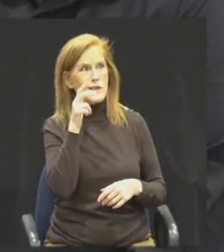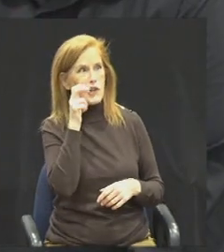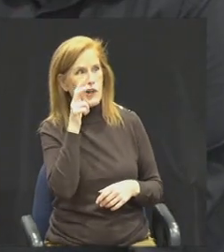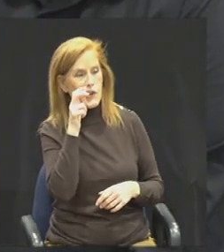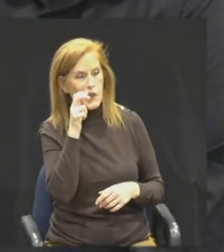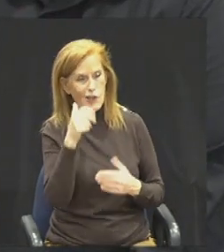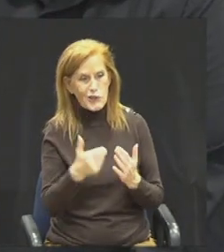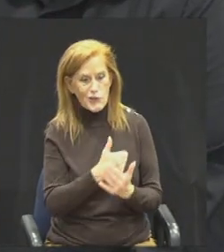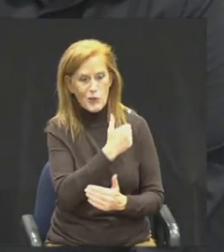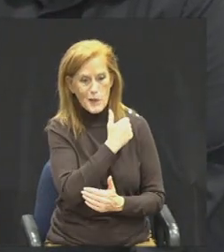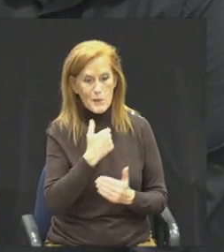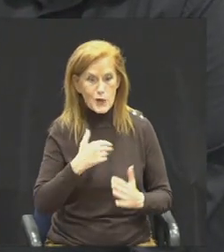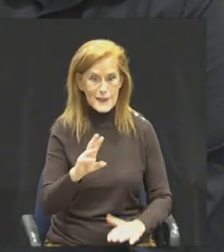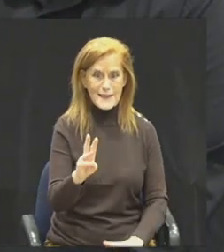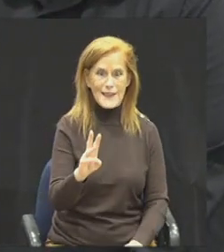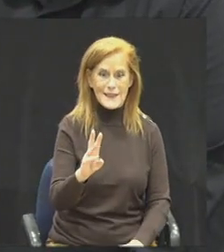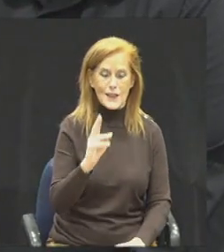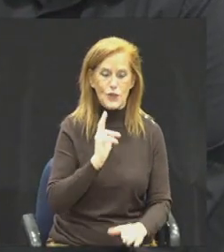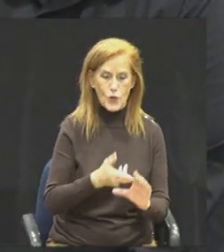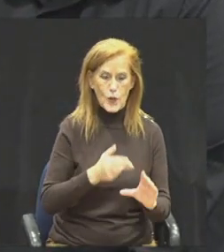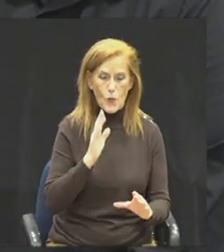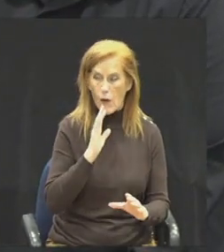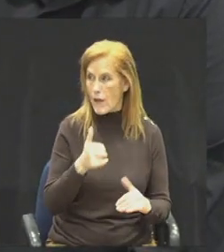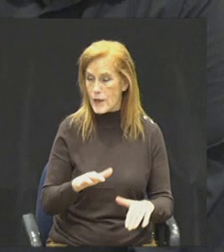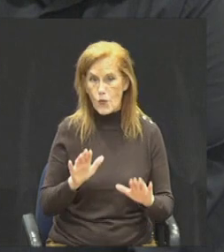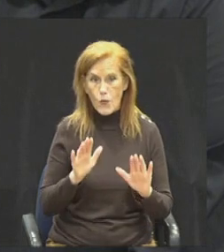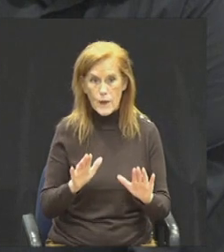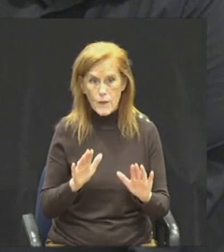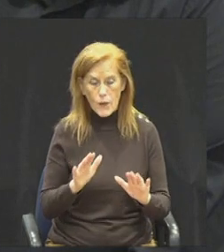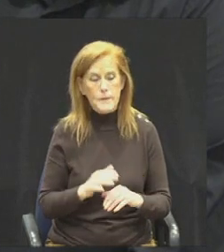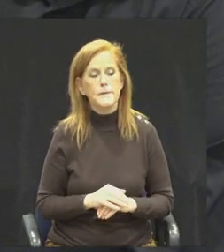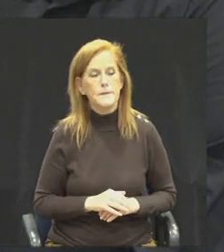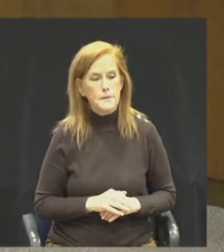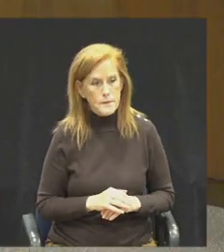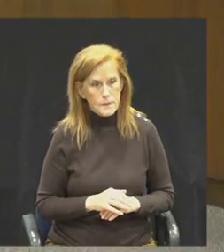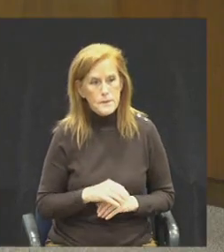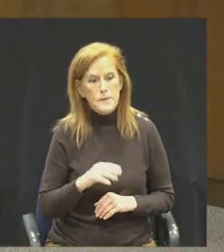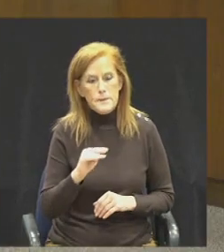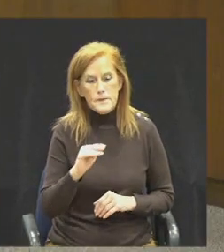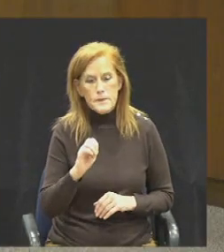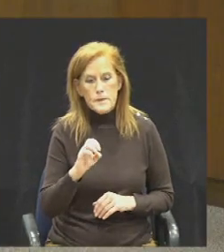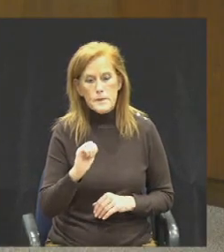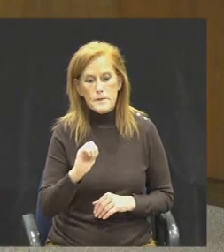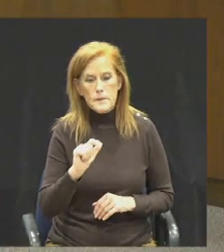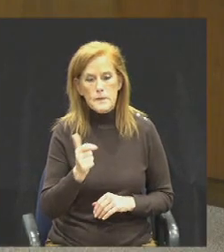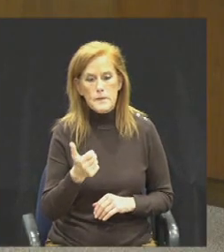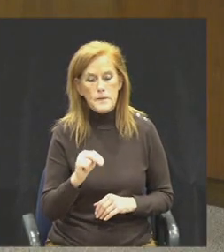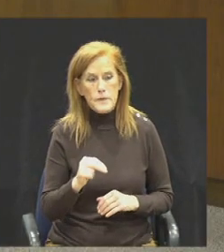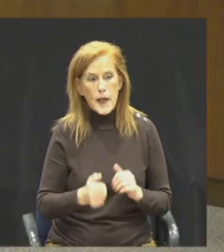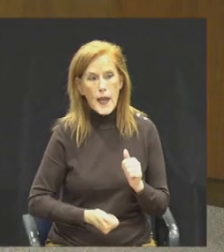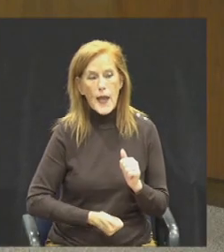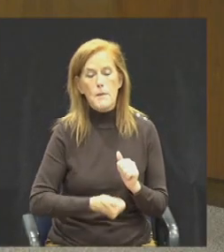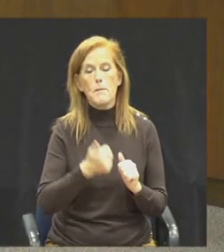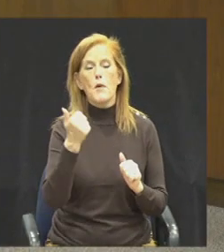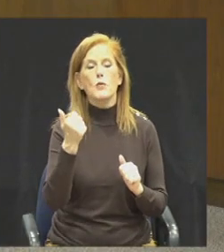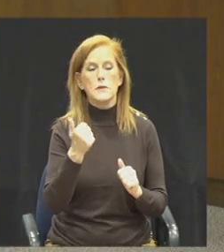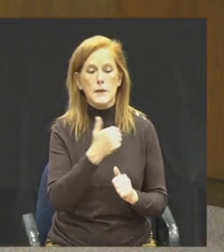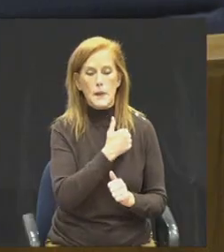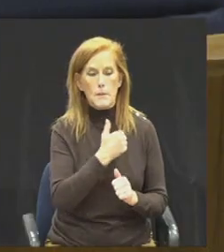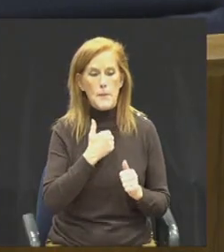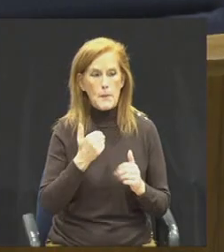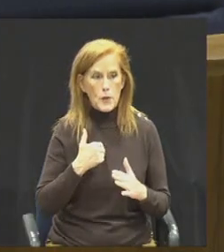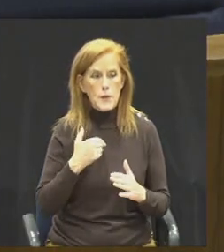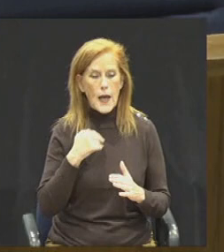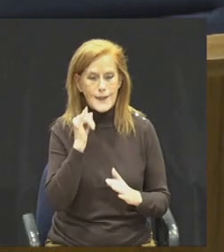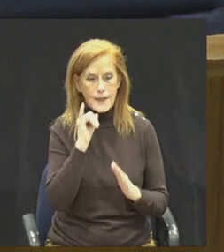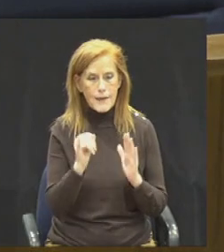So that's wonderful for you guys. Yeah, and the majority of the new members coming on identify with some form of disability